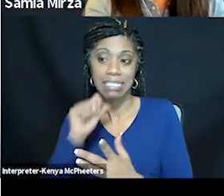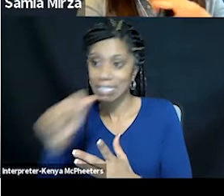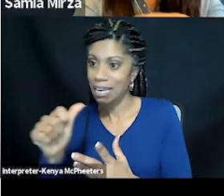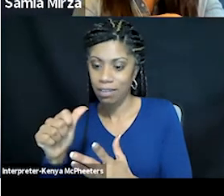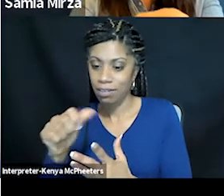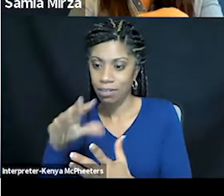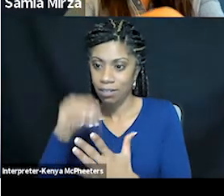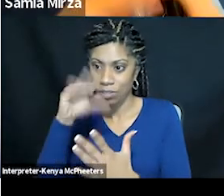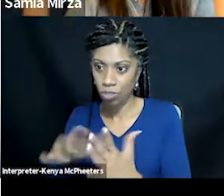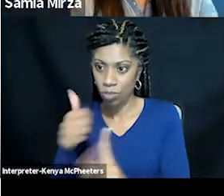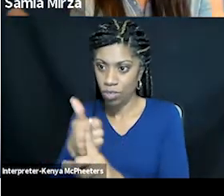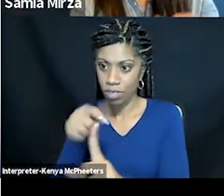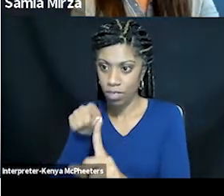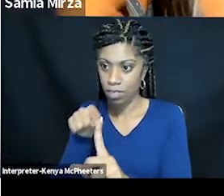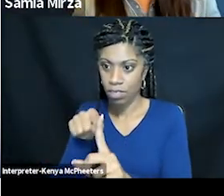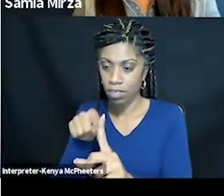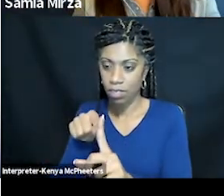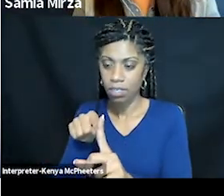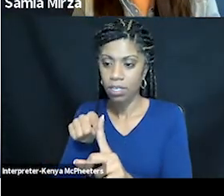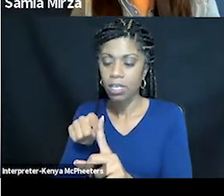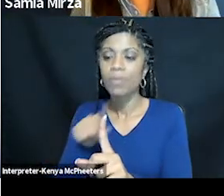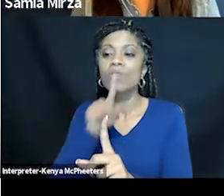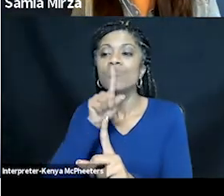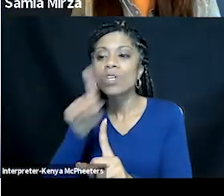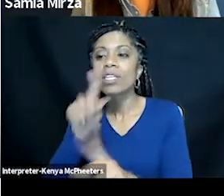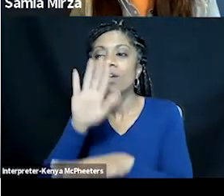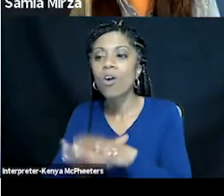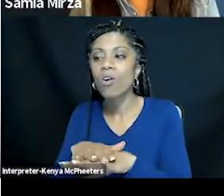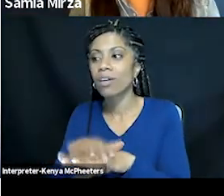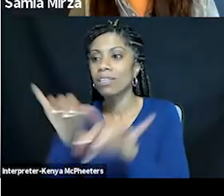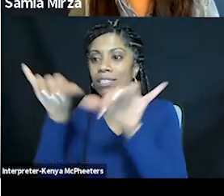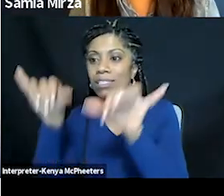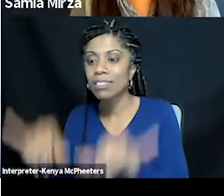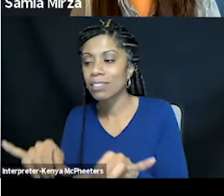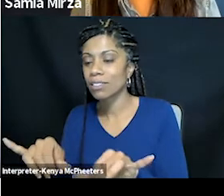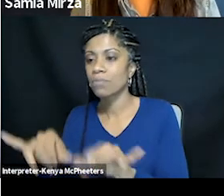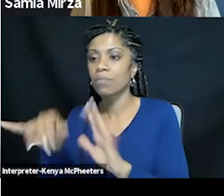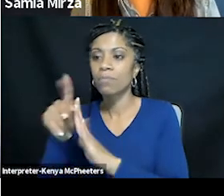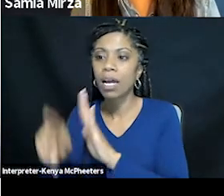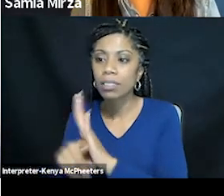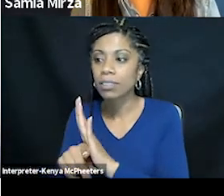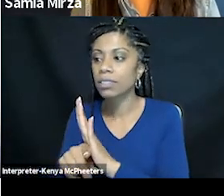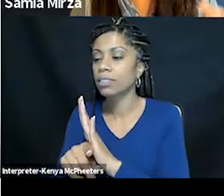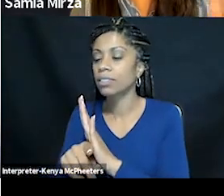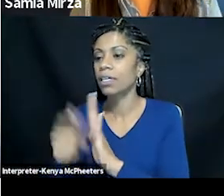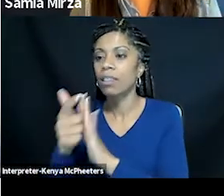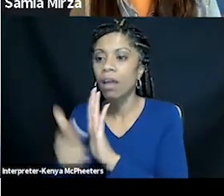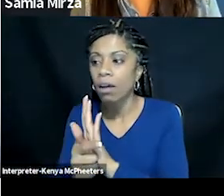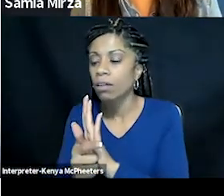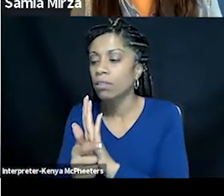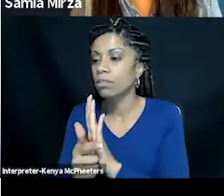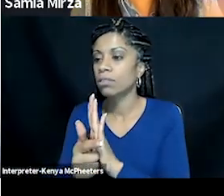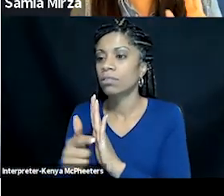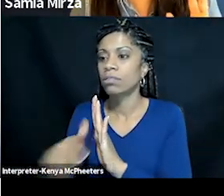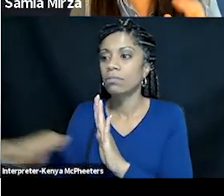student, it's on the system or the circumstance that the student then finds themselves in. The